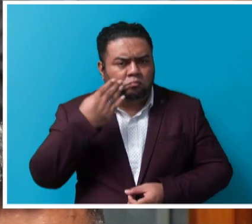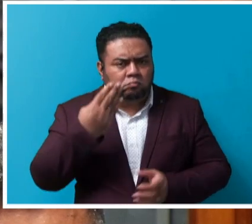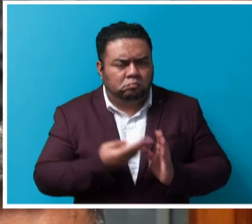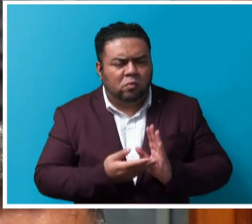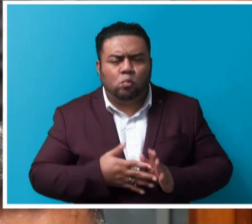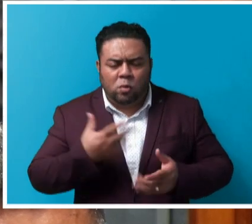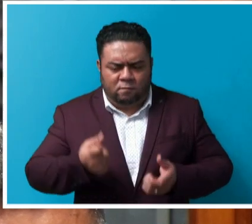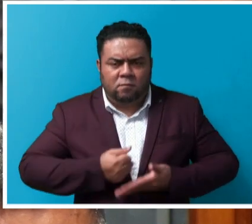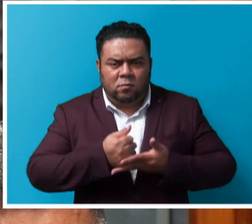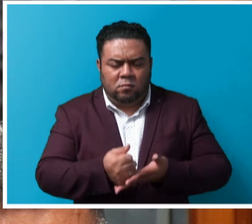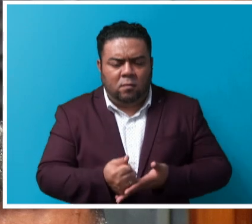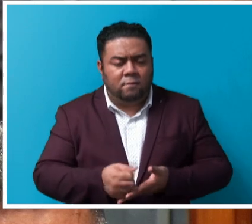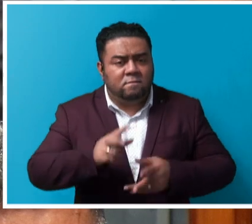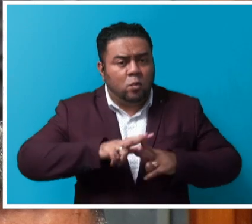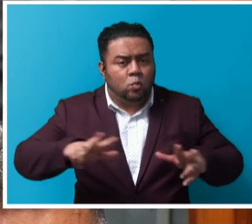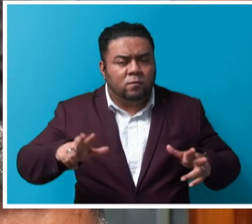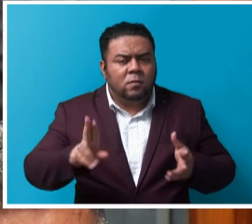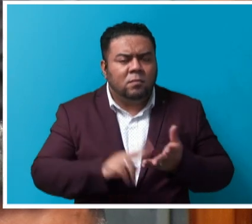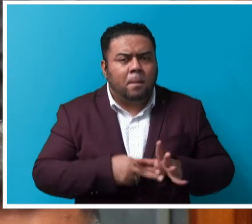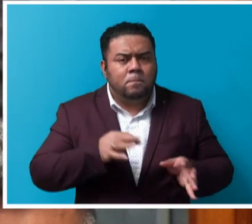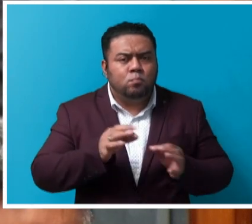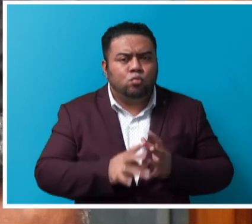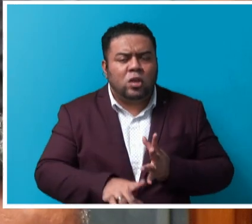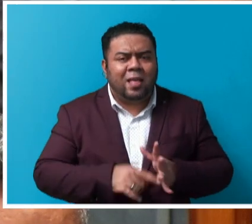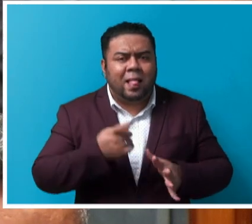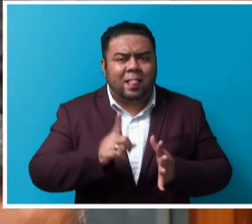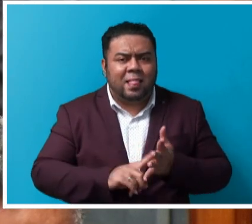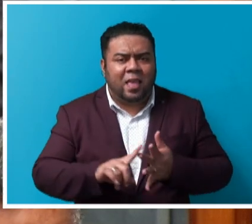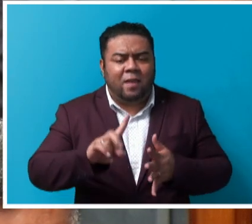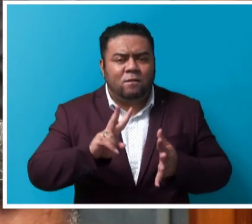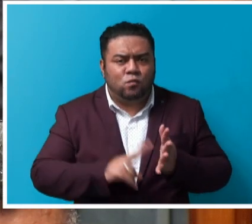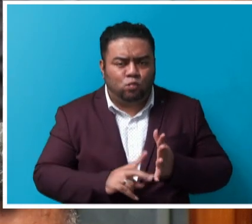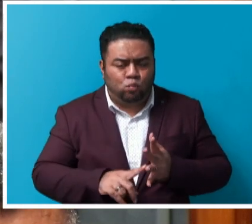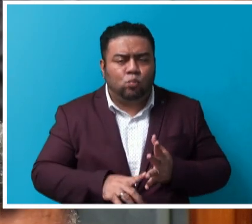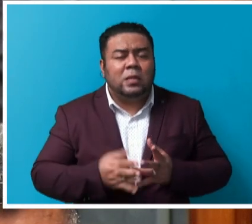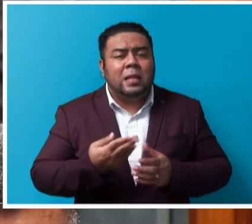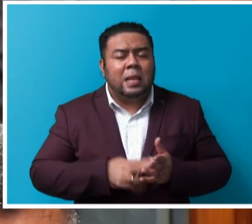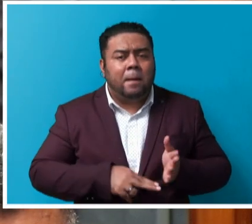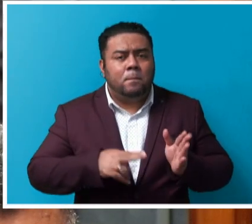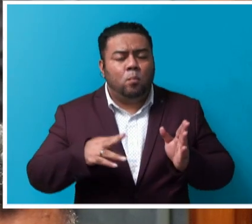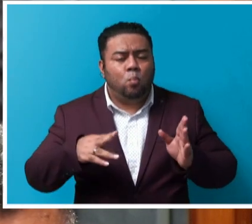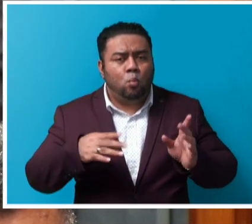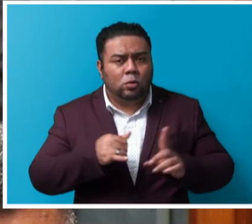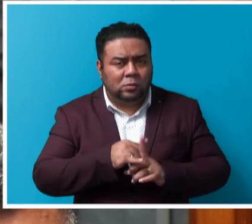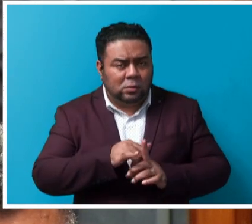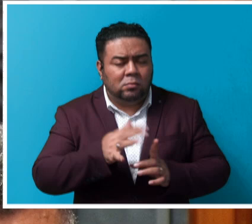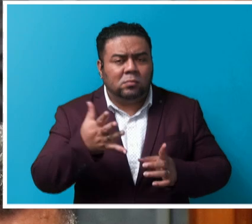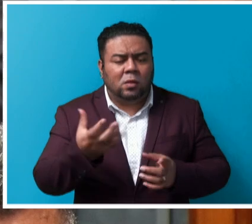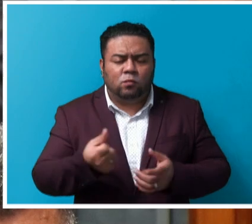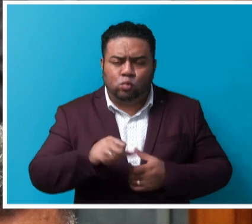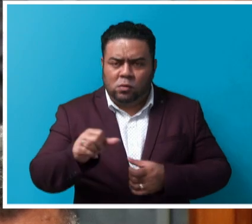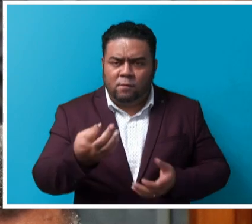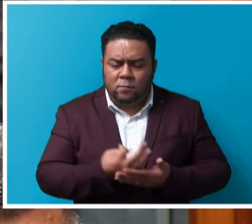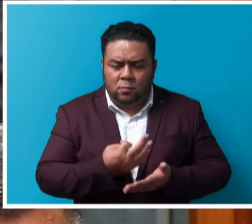assisted the Vanua of Nambukelebu Namosi in the installation of Starlink equipment using funds available from